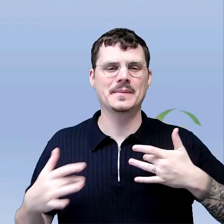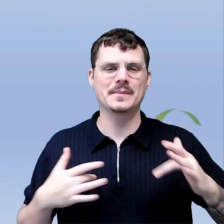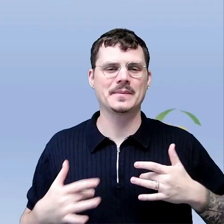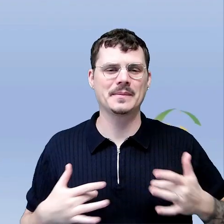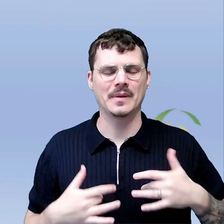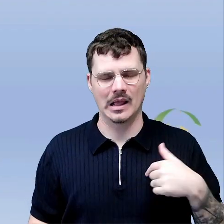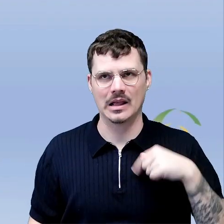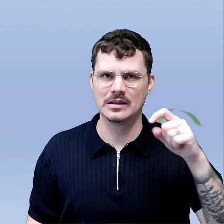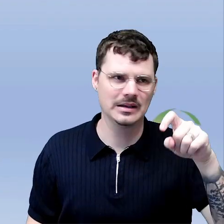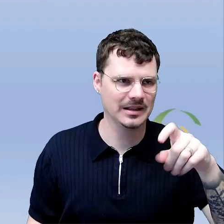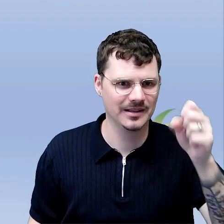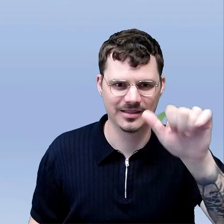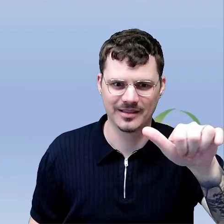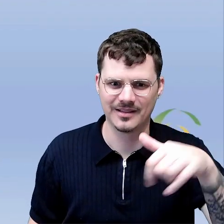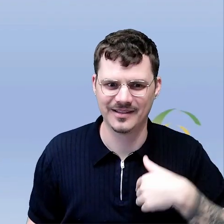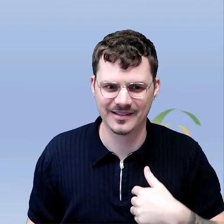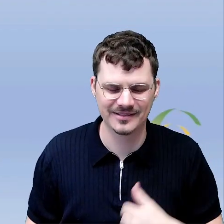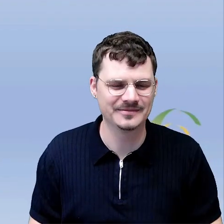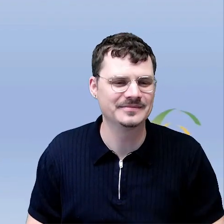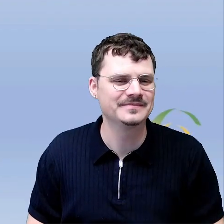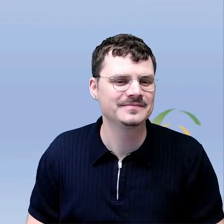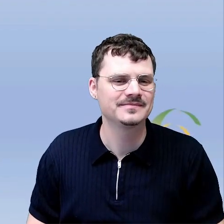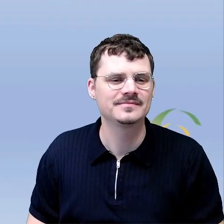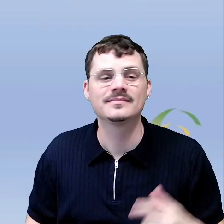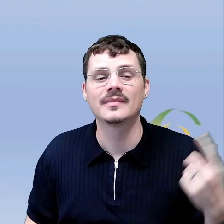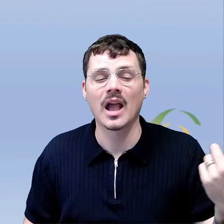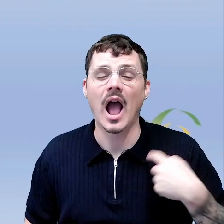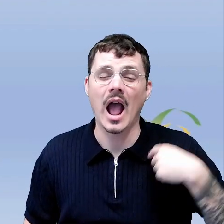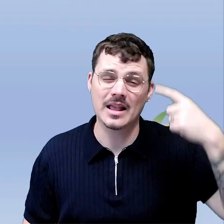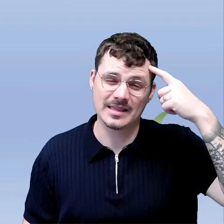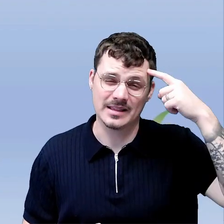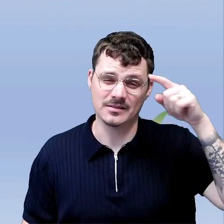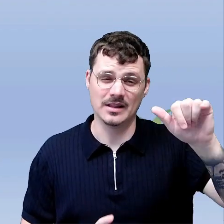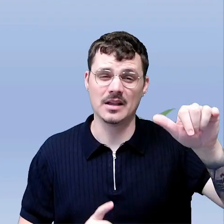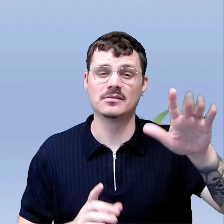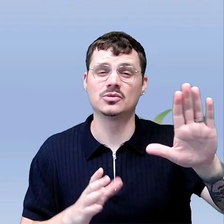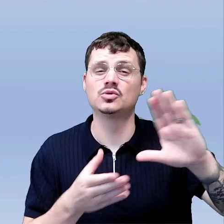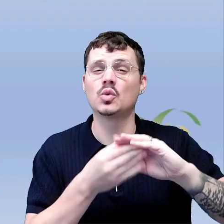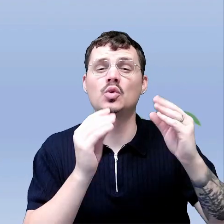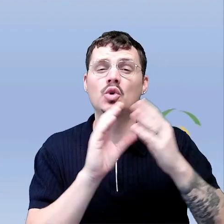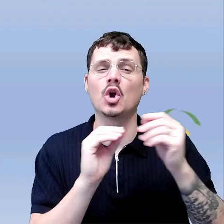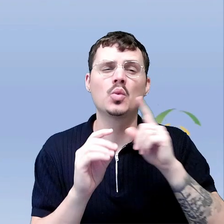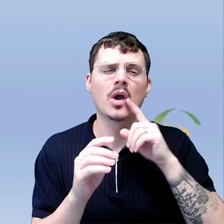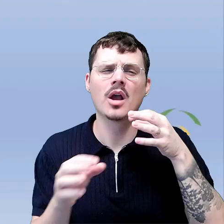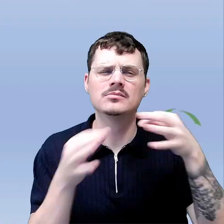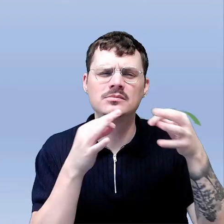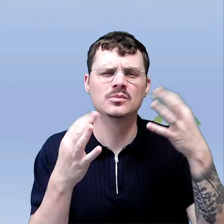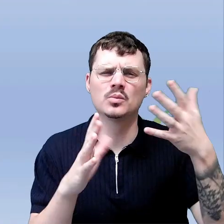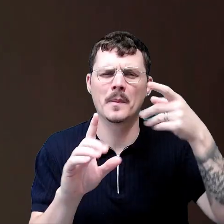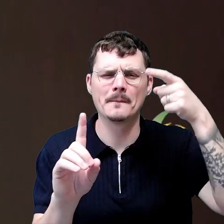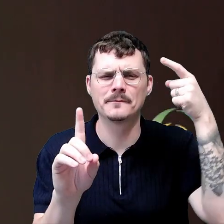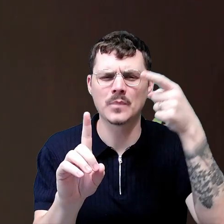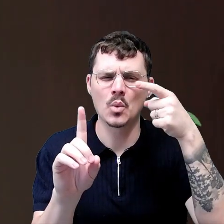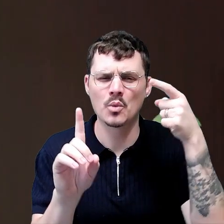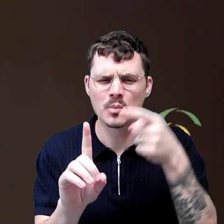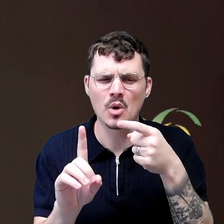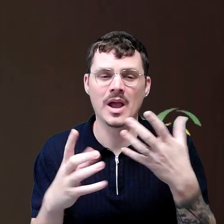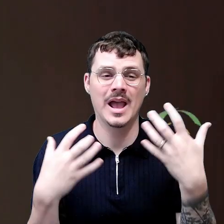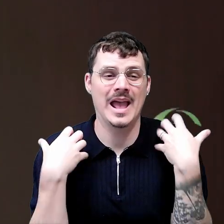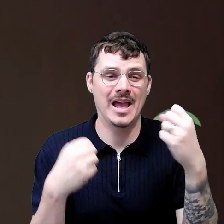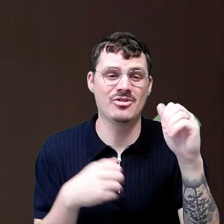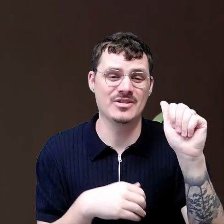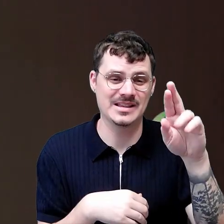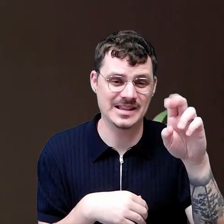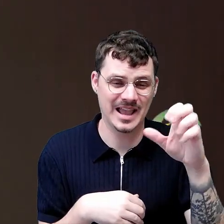really got to have. She, I think, illustrates some of the really essential points of